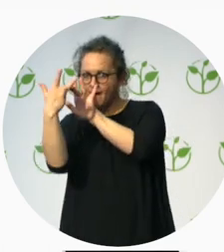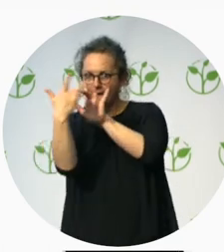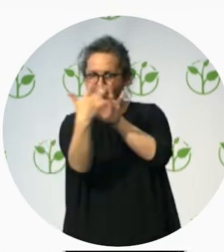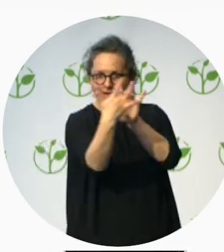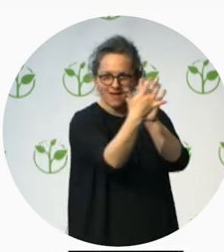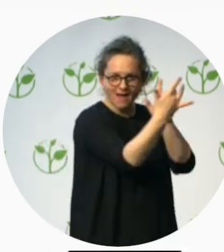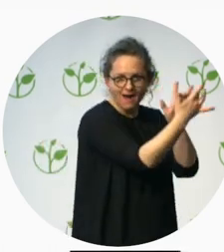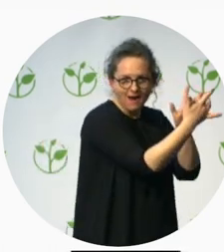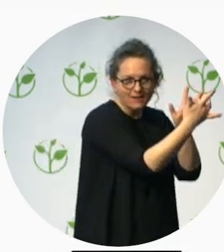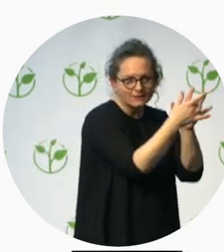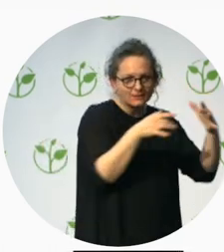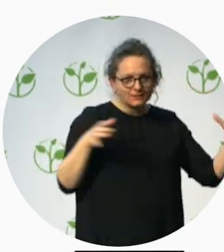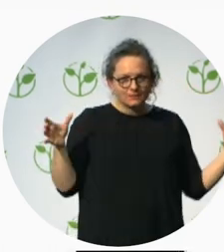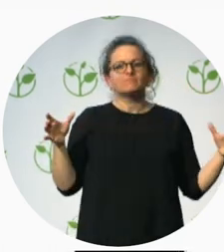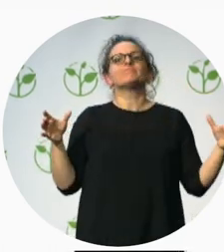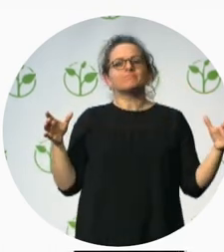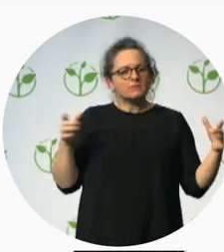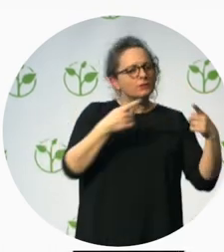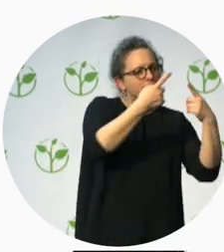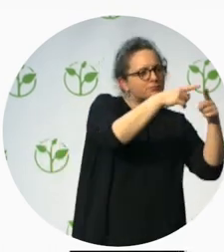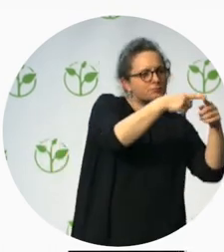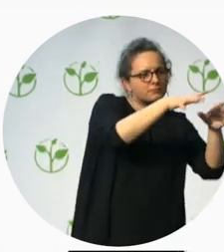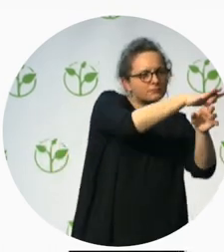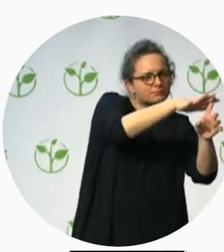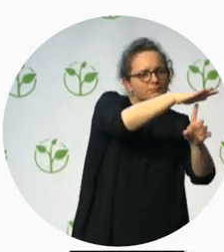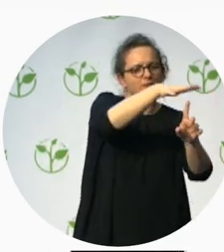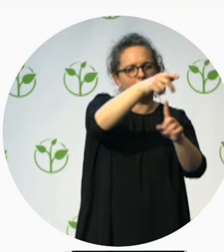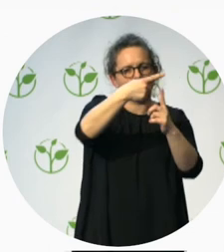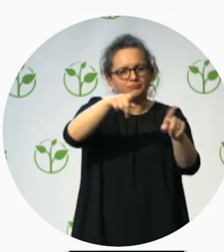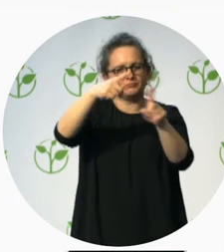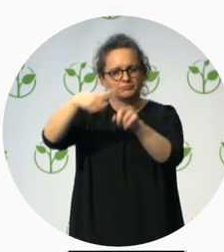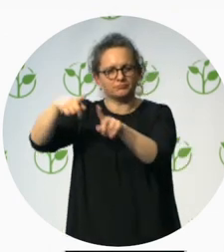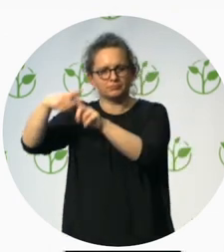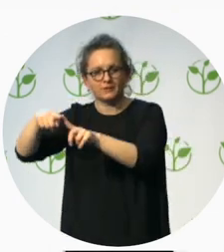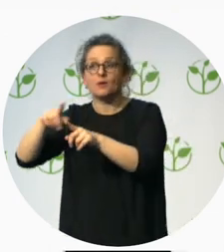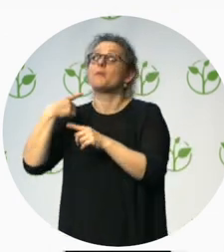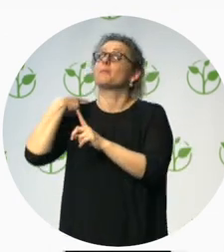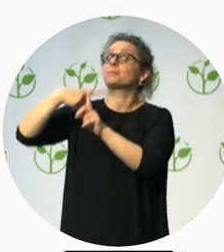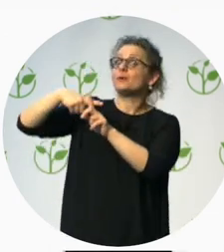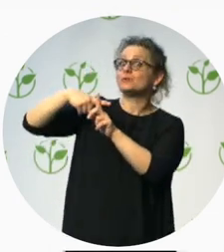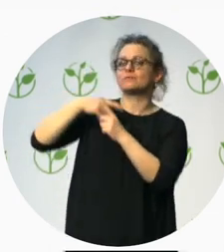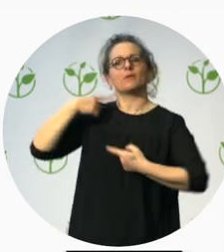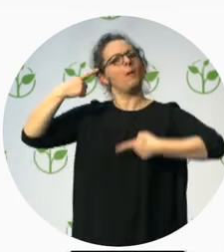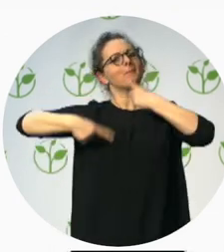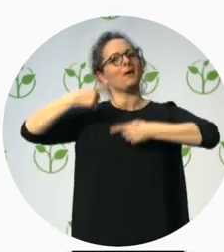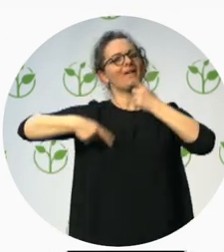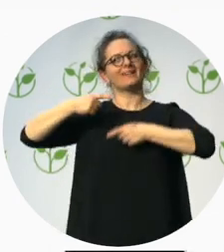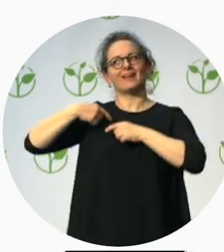and politicians in Austria to convince them implementing the